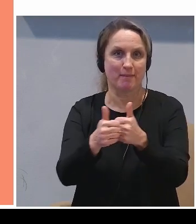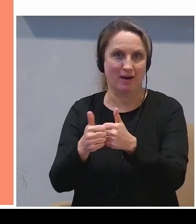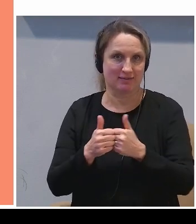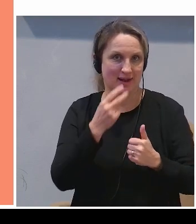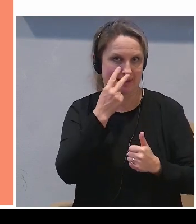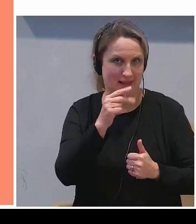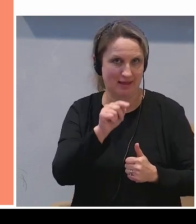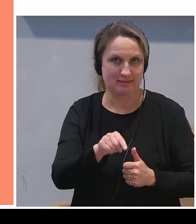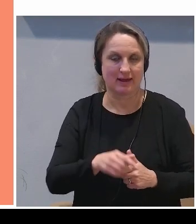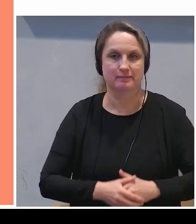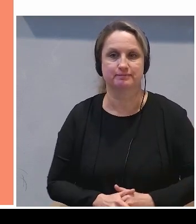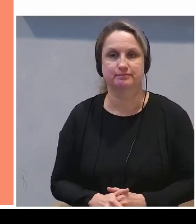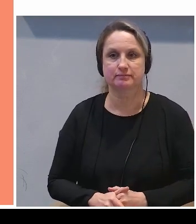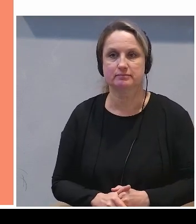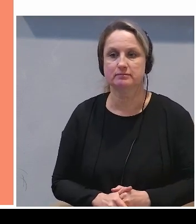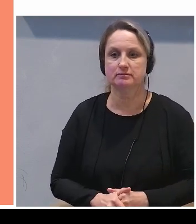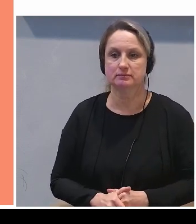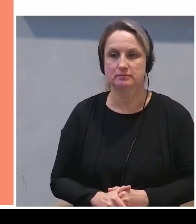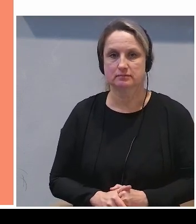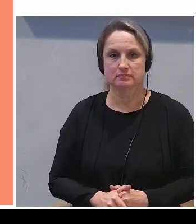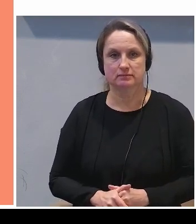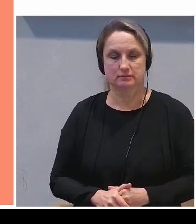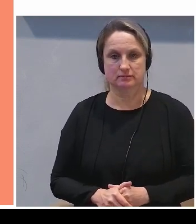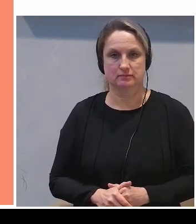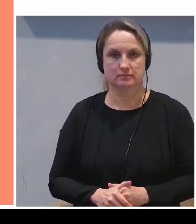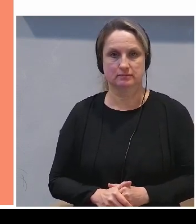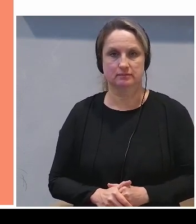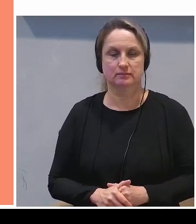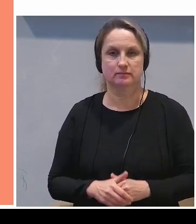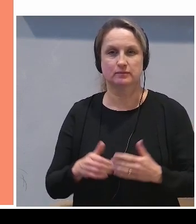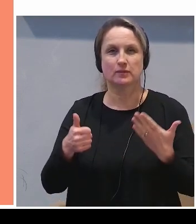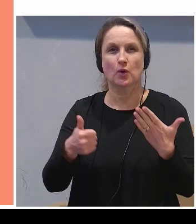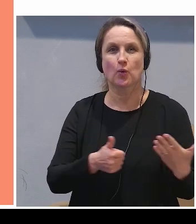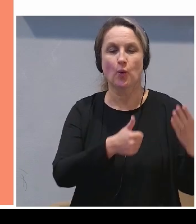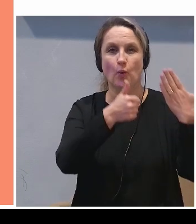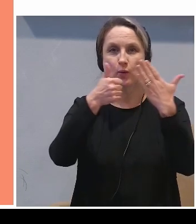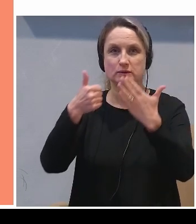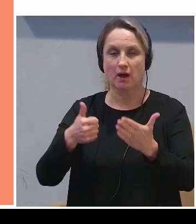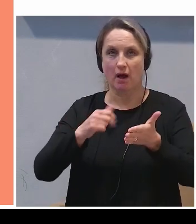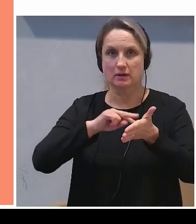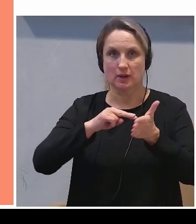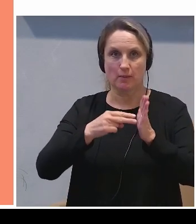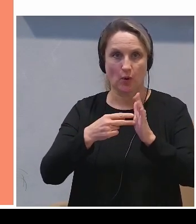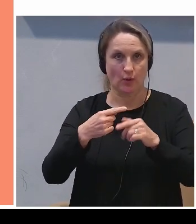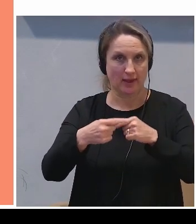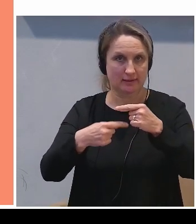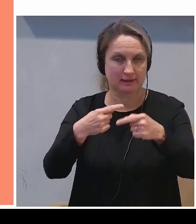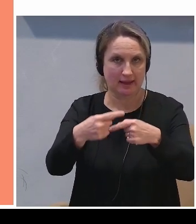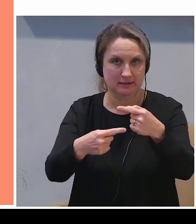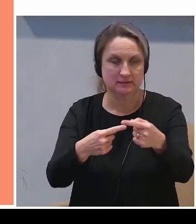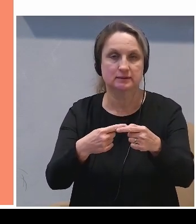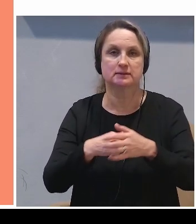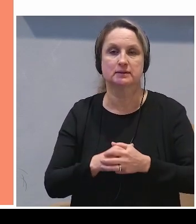years. It's co-funded by the European Commission and national funders. I don't know if Estonia was involved